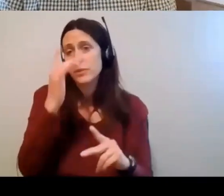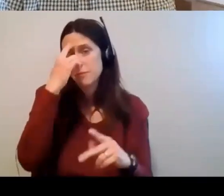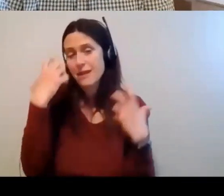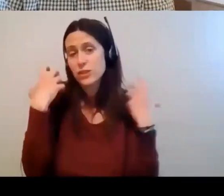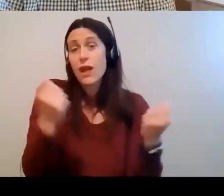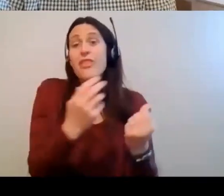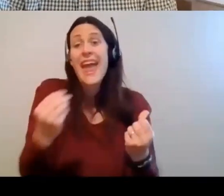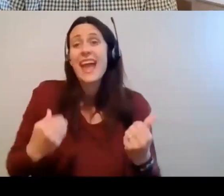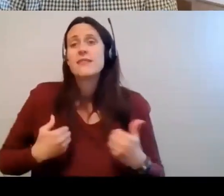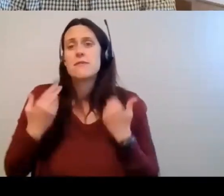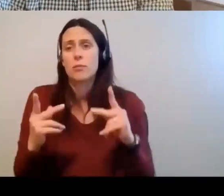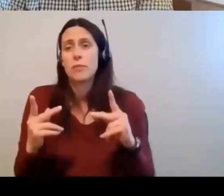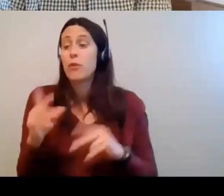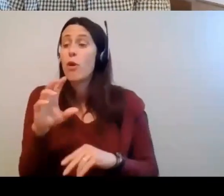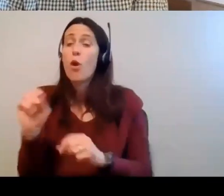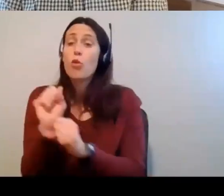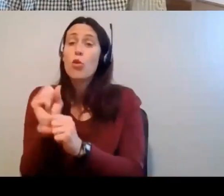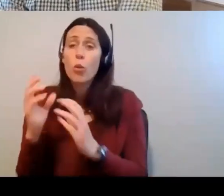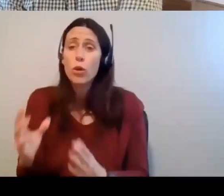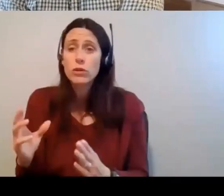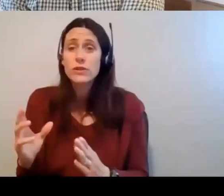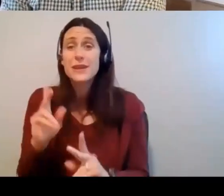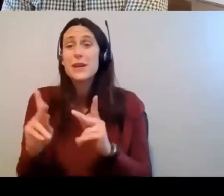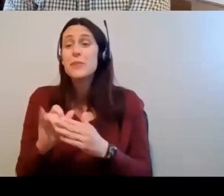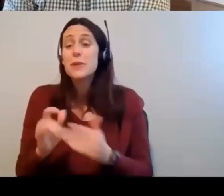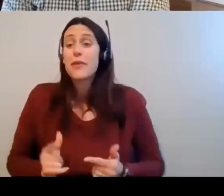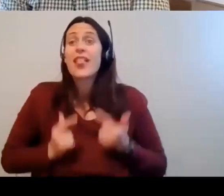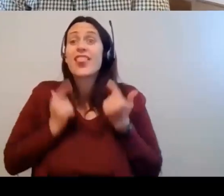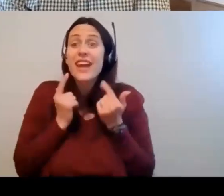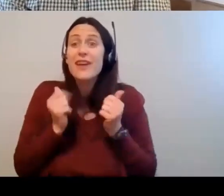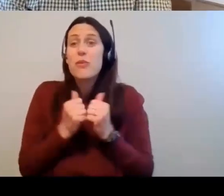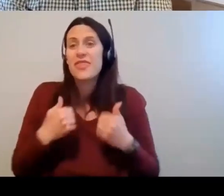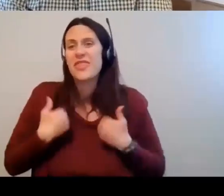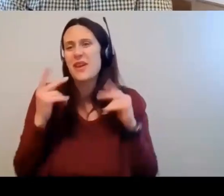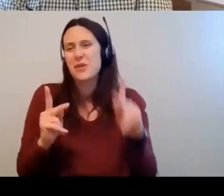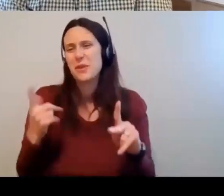support, our colleagues, the people who live with the young people we support.